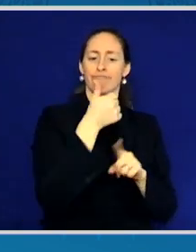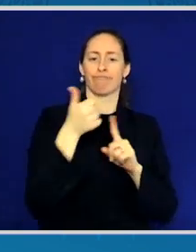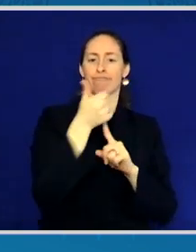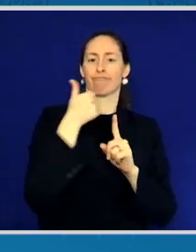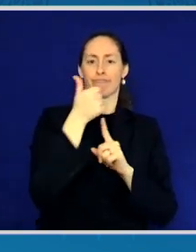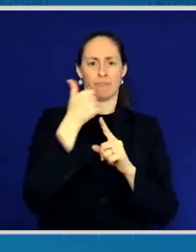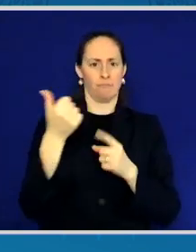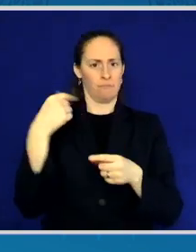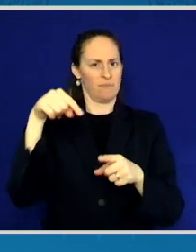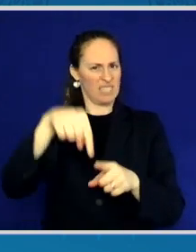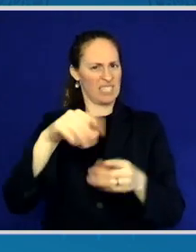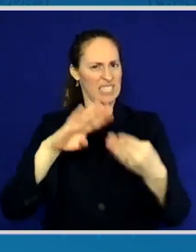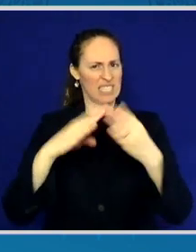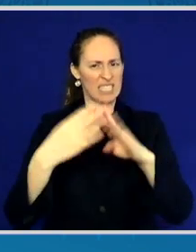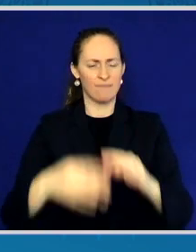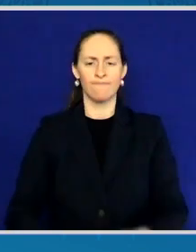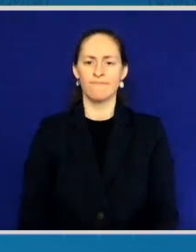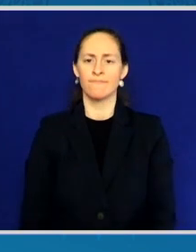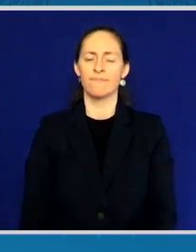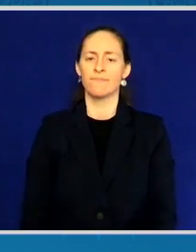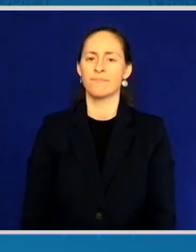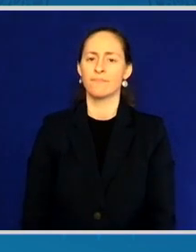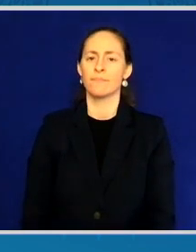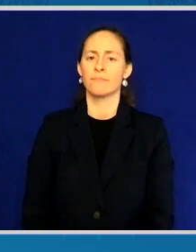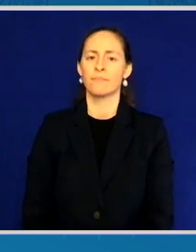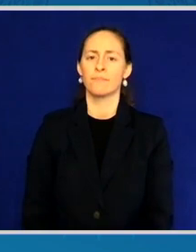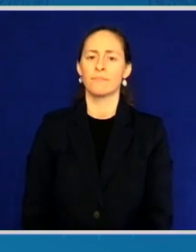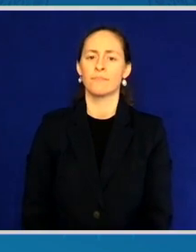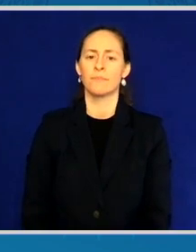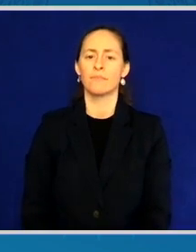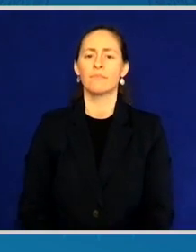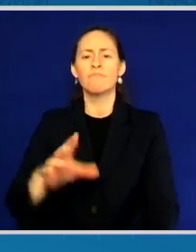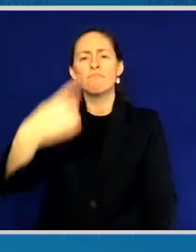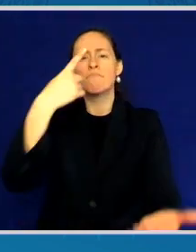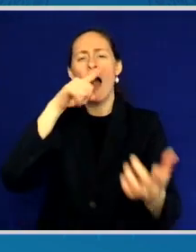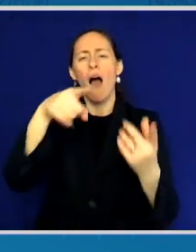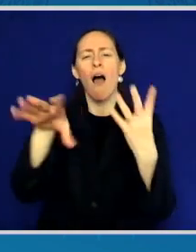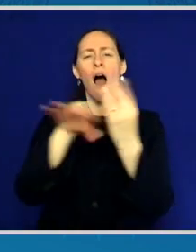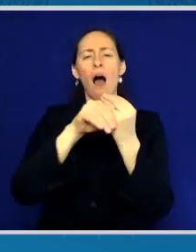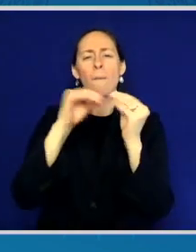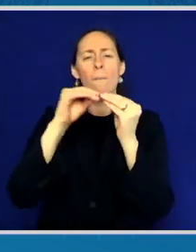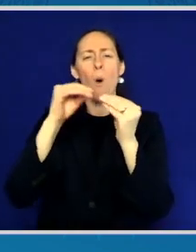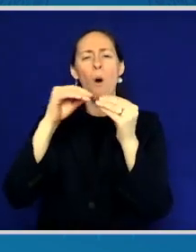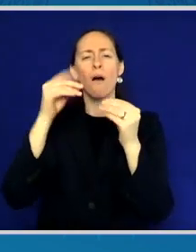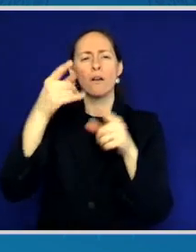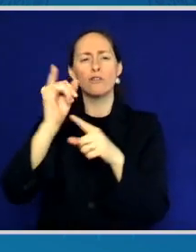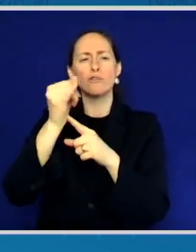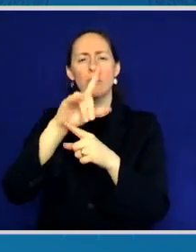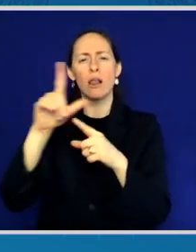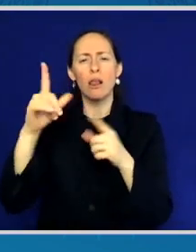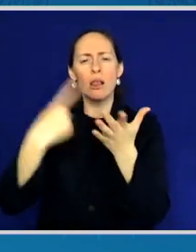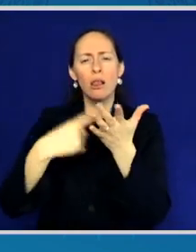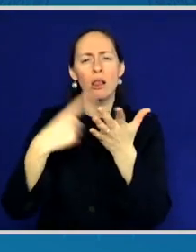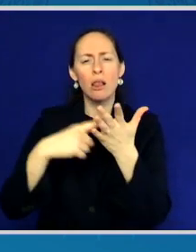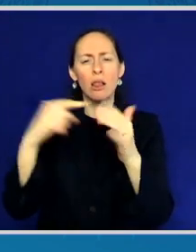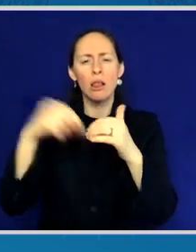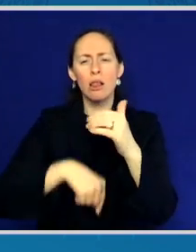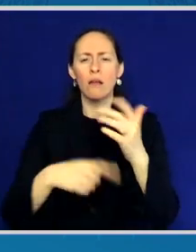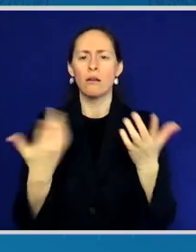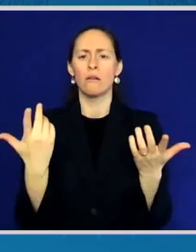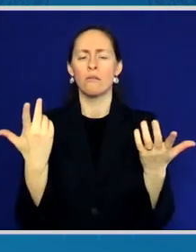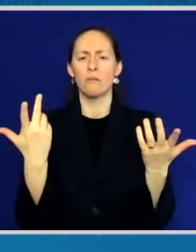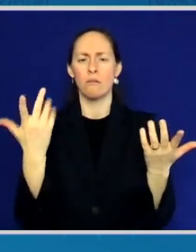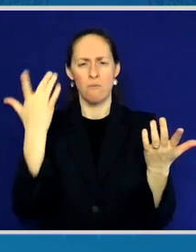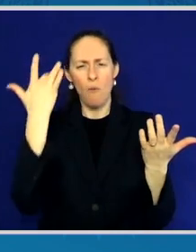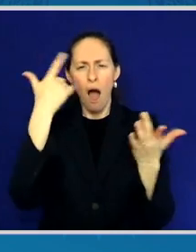Jill, if you would, Jill, talk about it's the way you've stepped up in the business community. Why so much interest in the ballot initiative? Why so